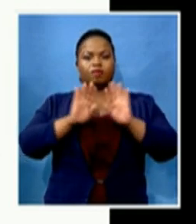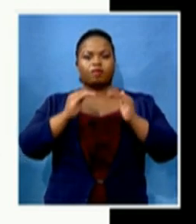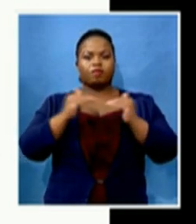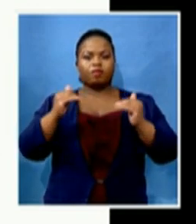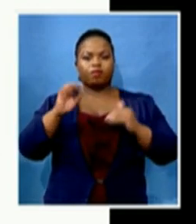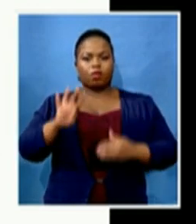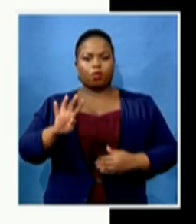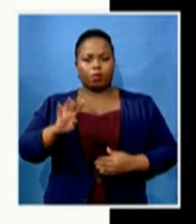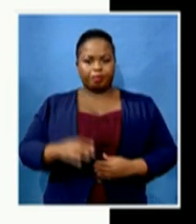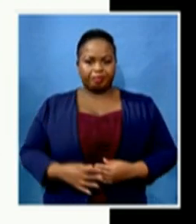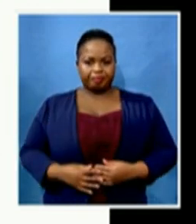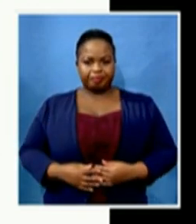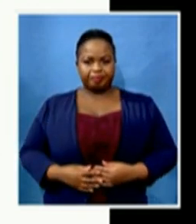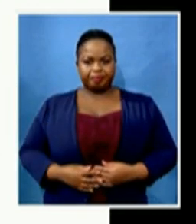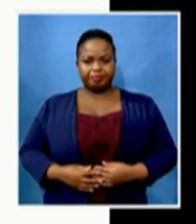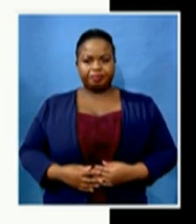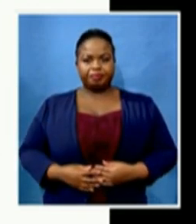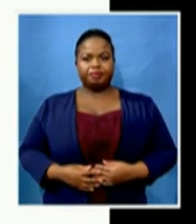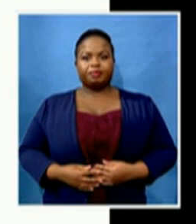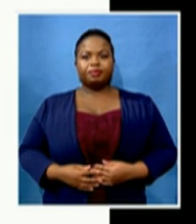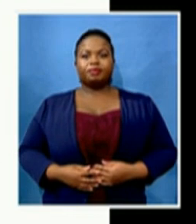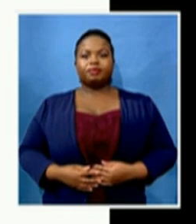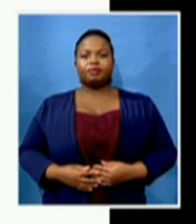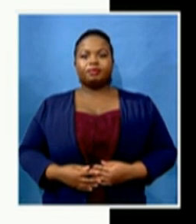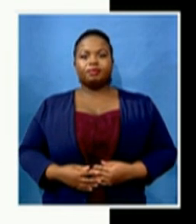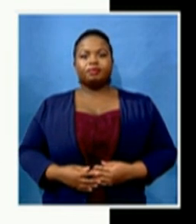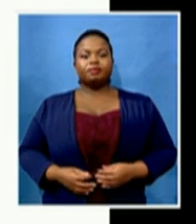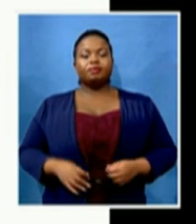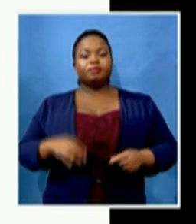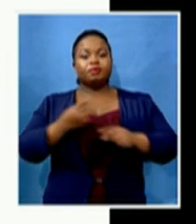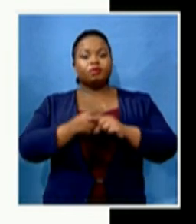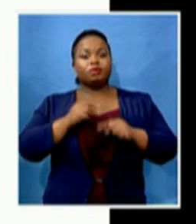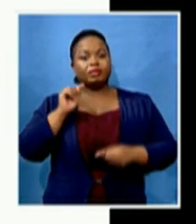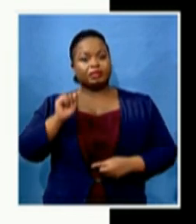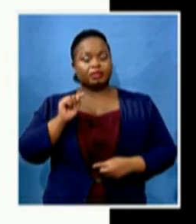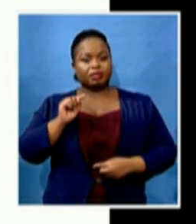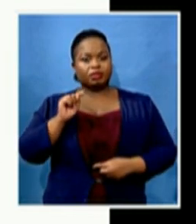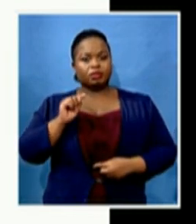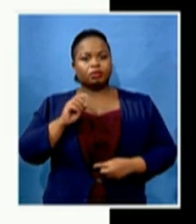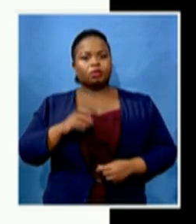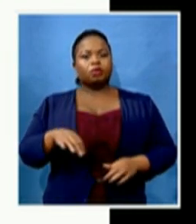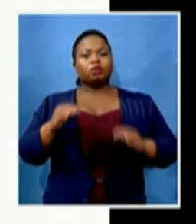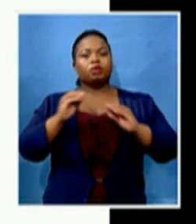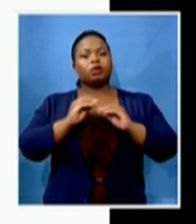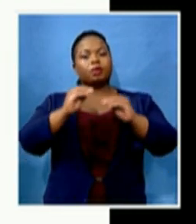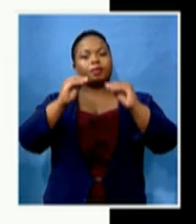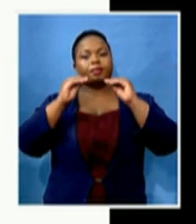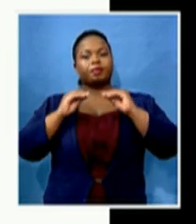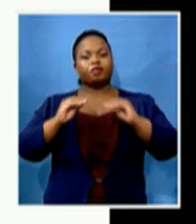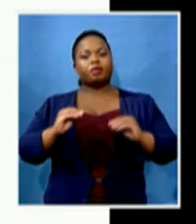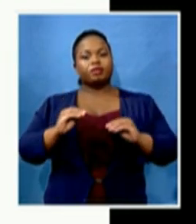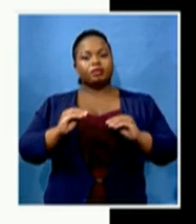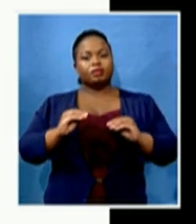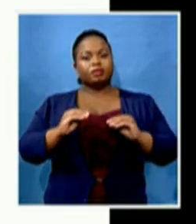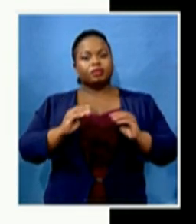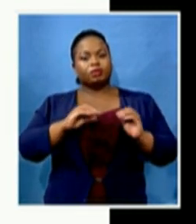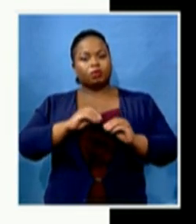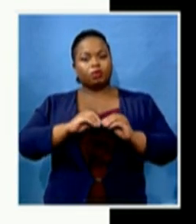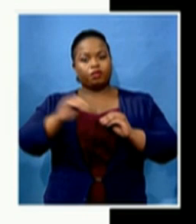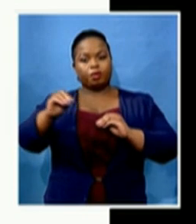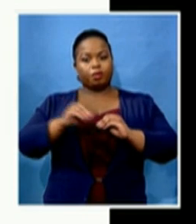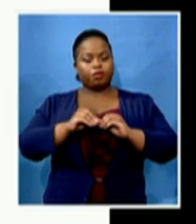us a sense of what effect movement is having on the spread of the virus.